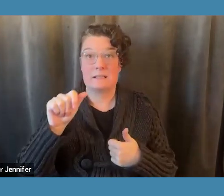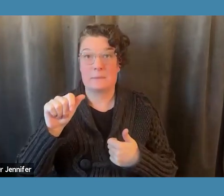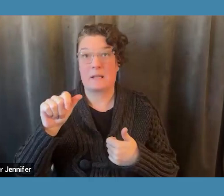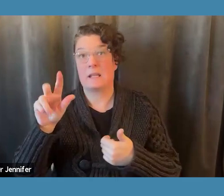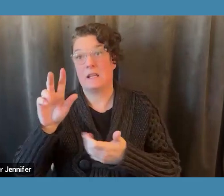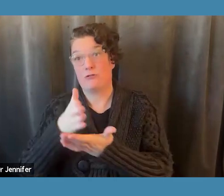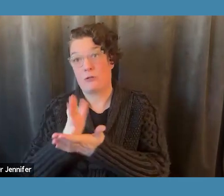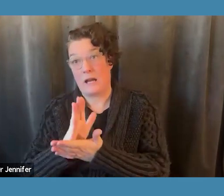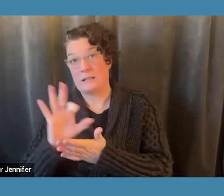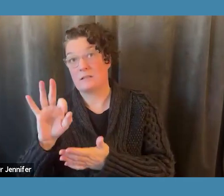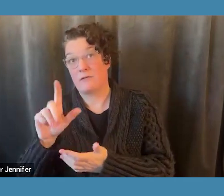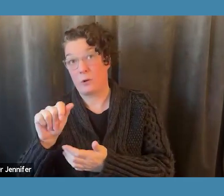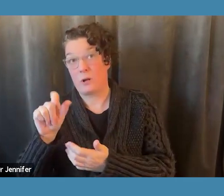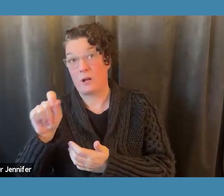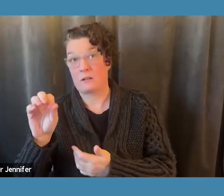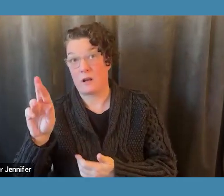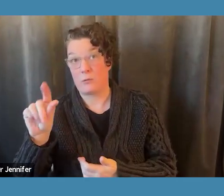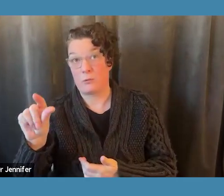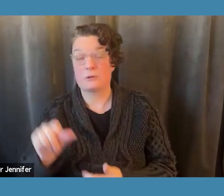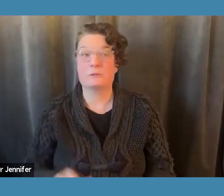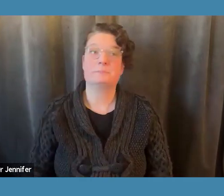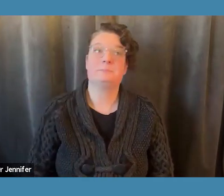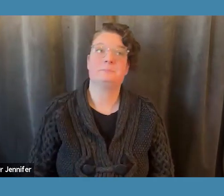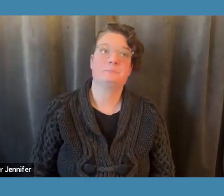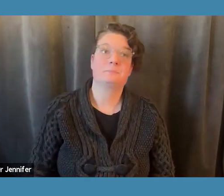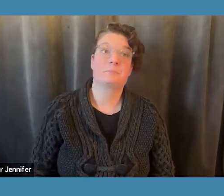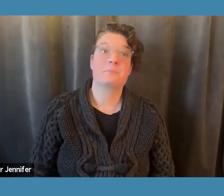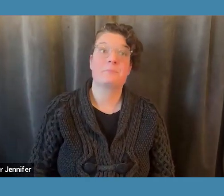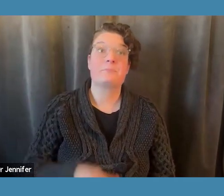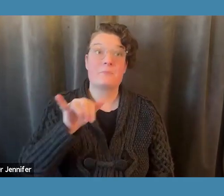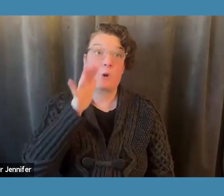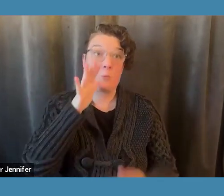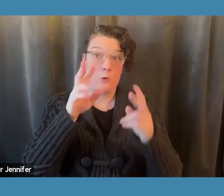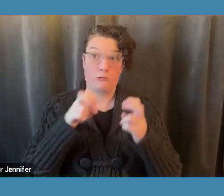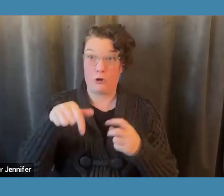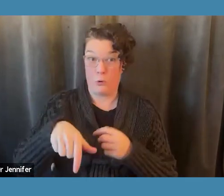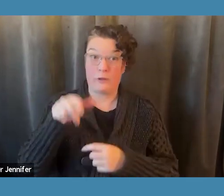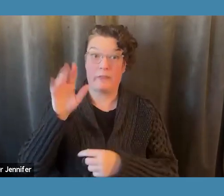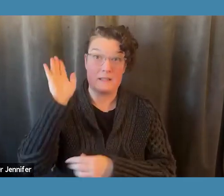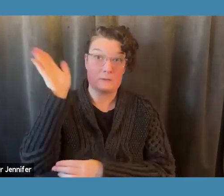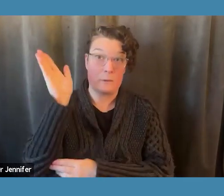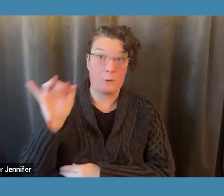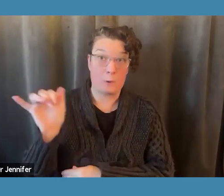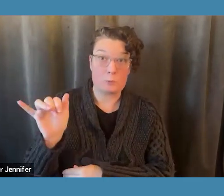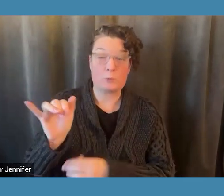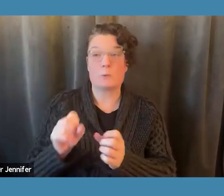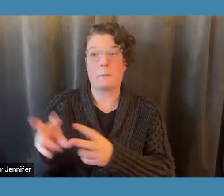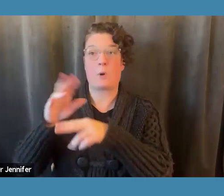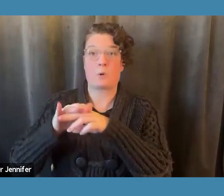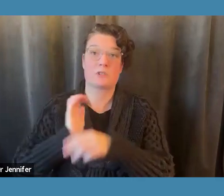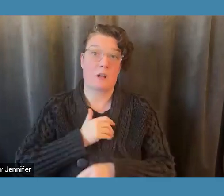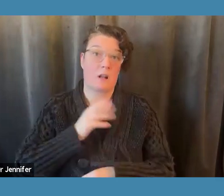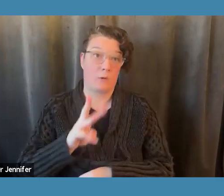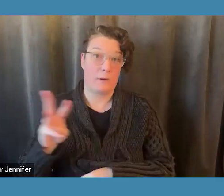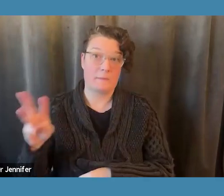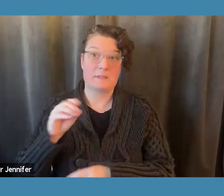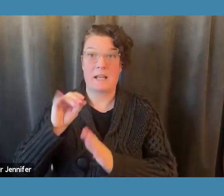webinar@disabilityrightsflorida.org. Lastly, this webinar will be recorded and posted on our website and YouTube